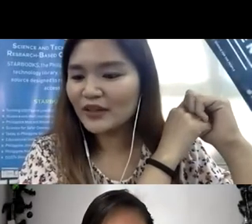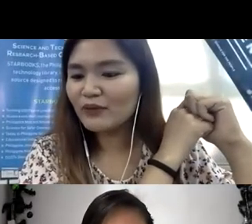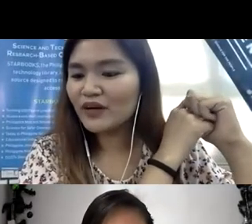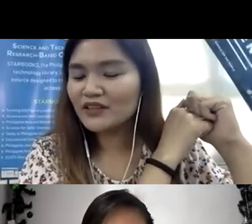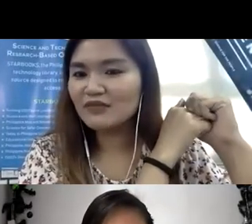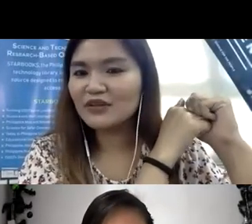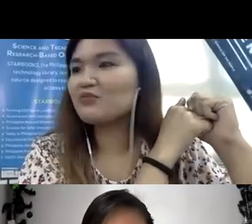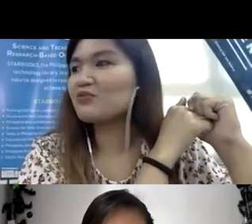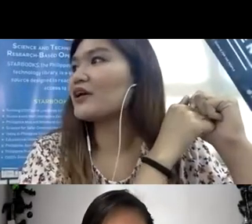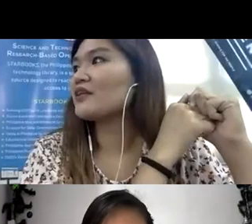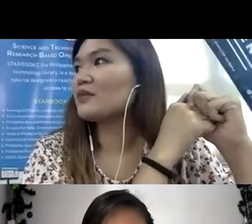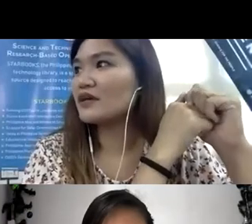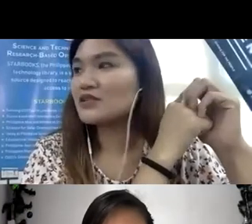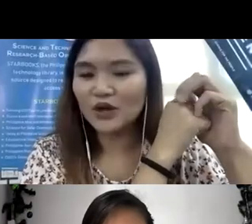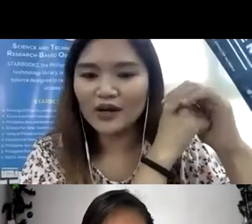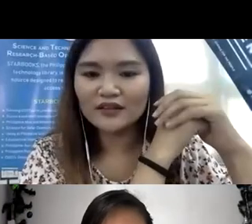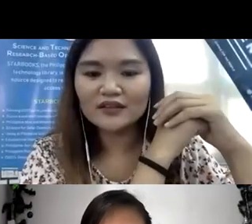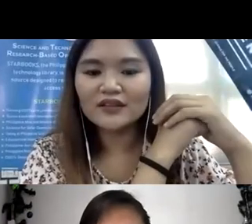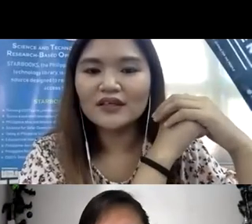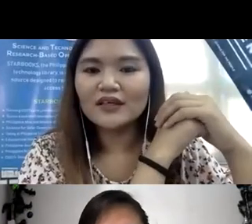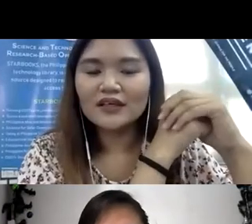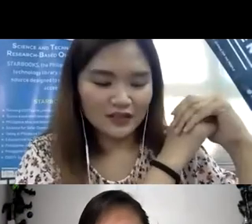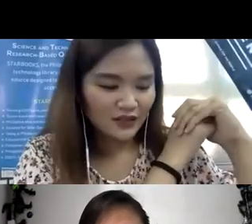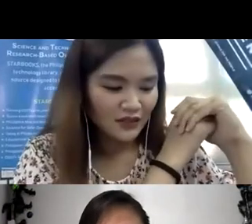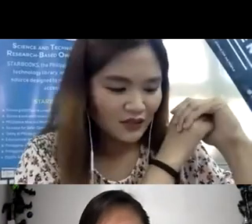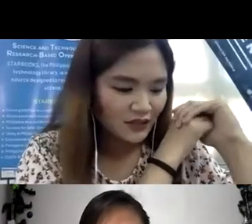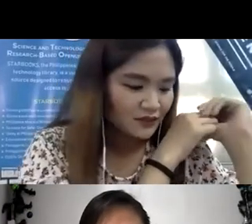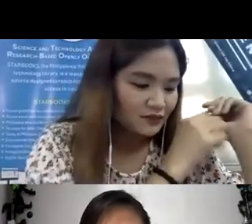Alright, we're 174. I think we can start.